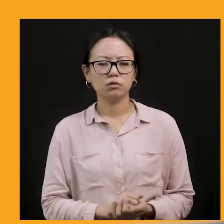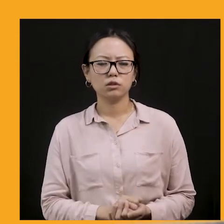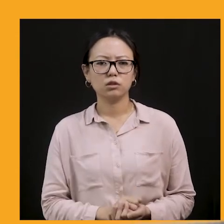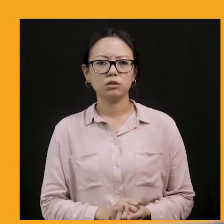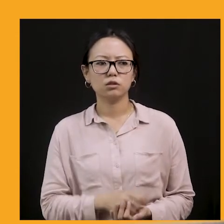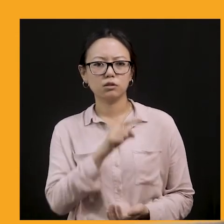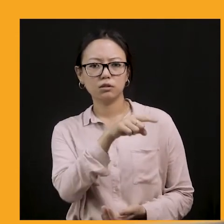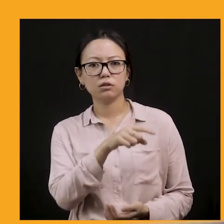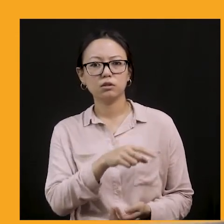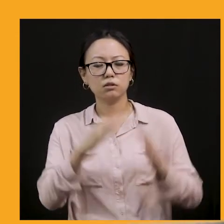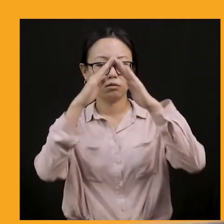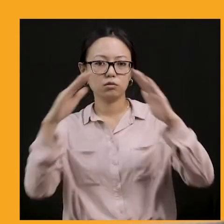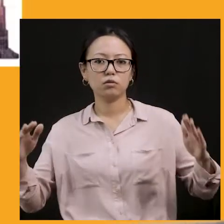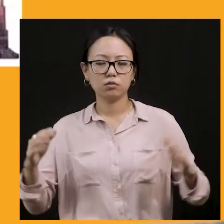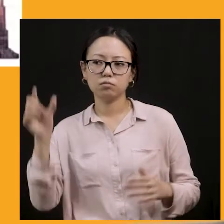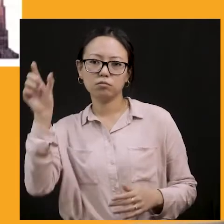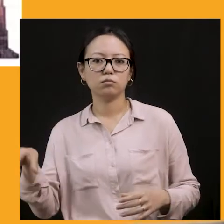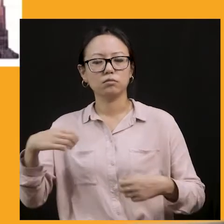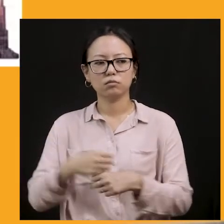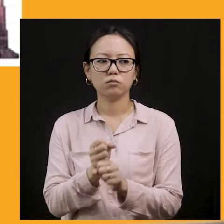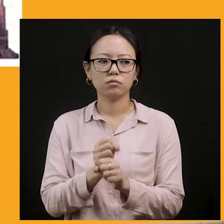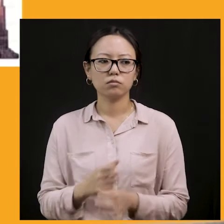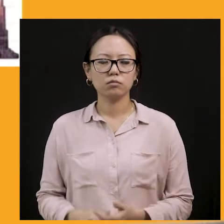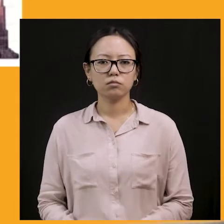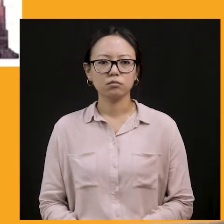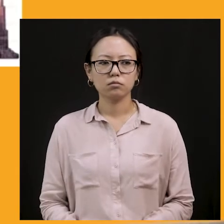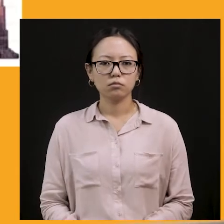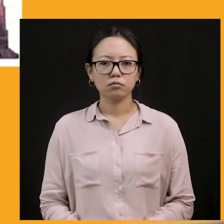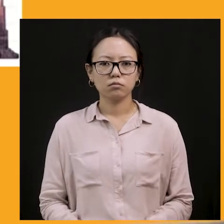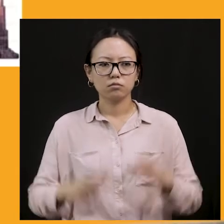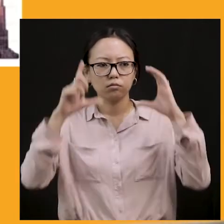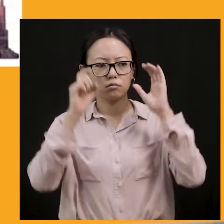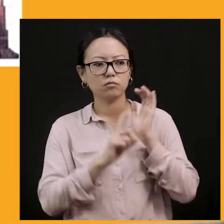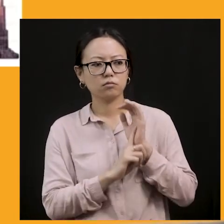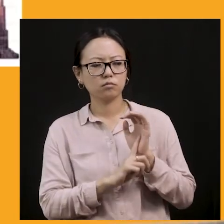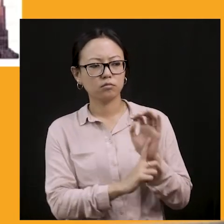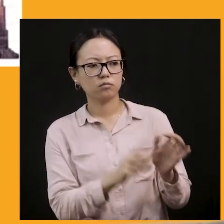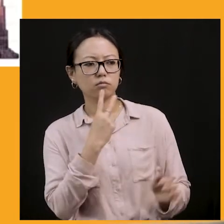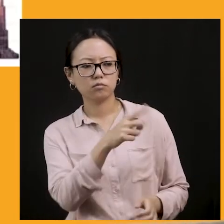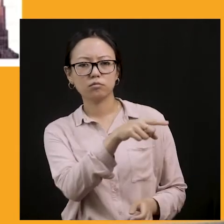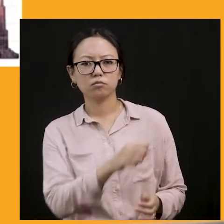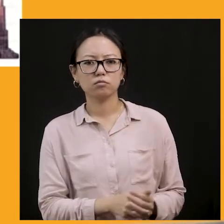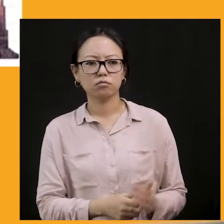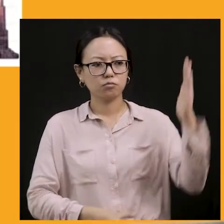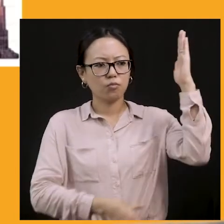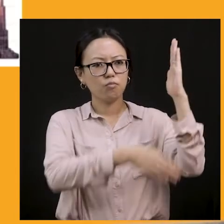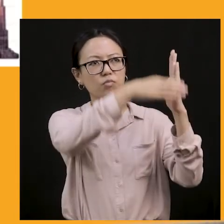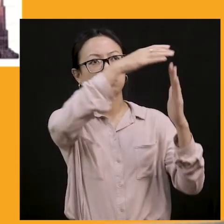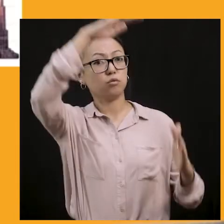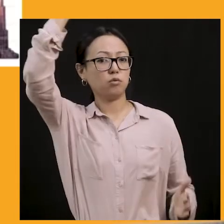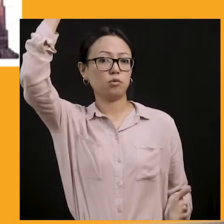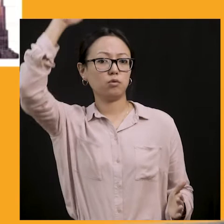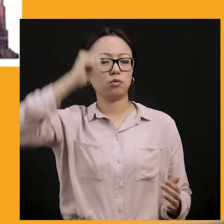is man-made. Now, we can see buildings, the skyscrapers, right? Which we